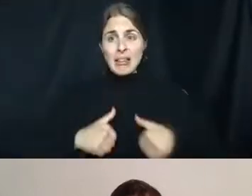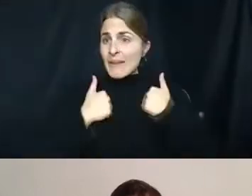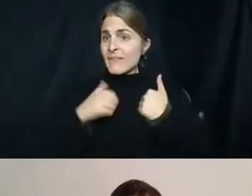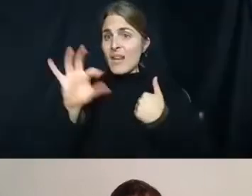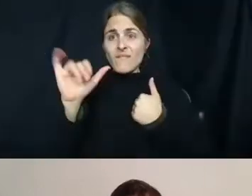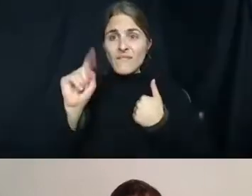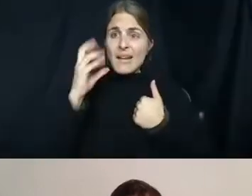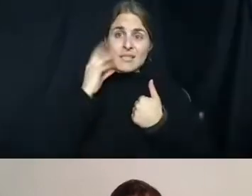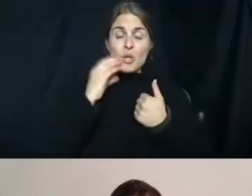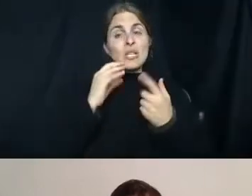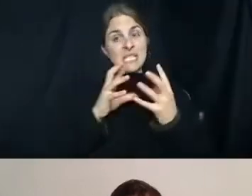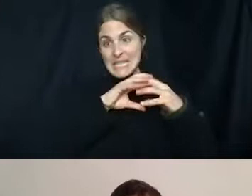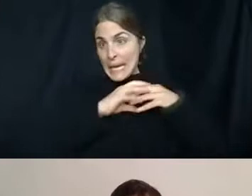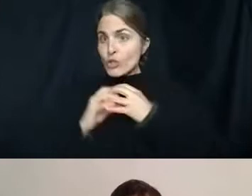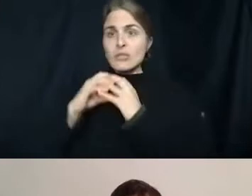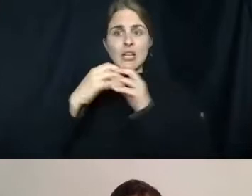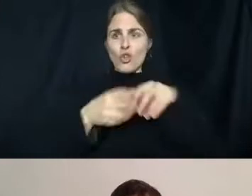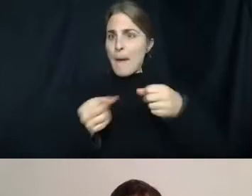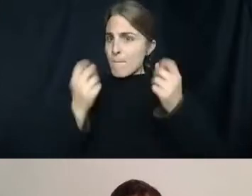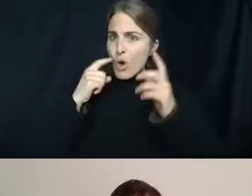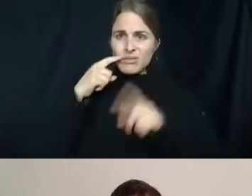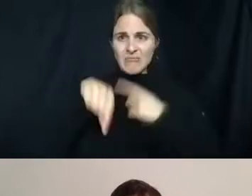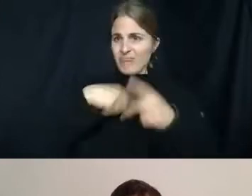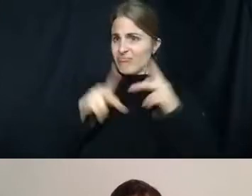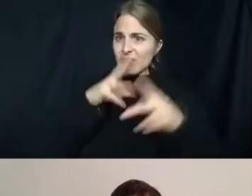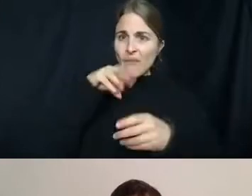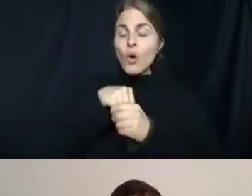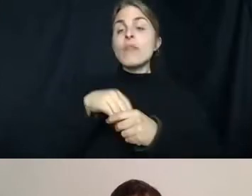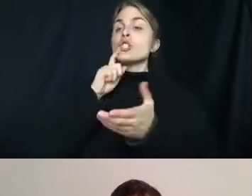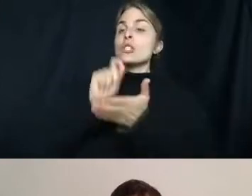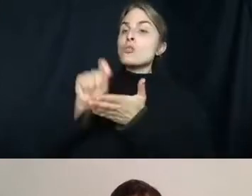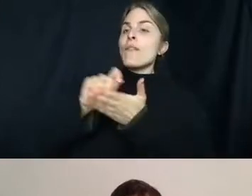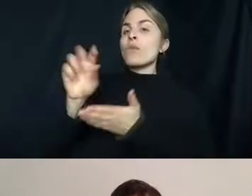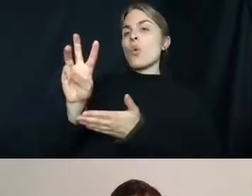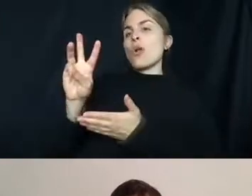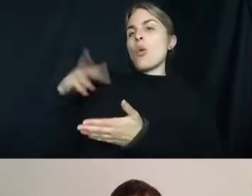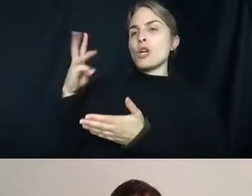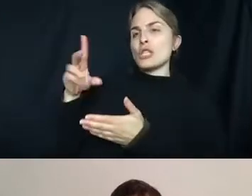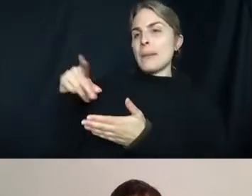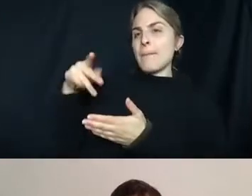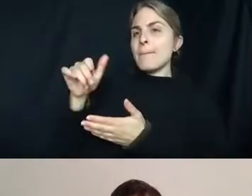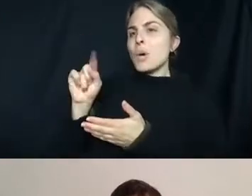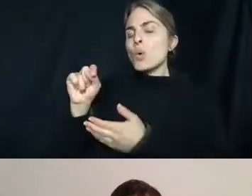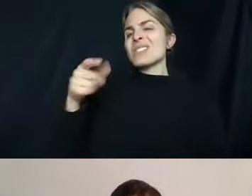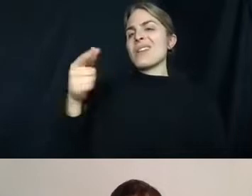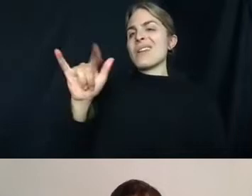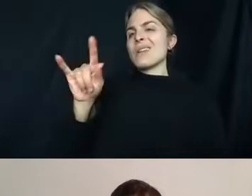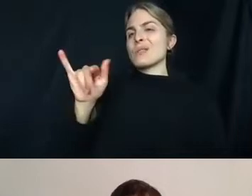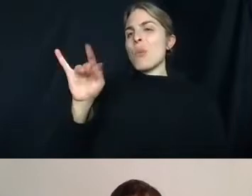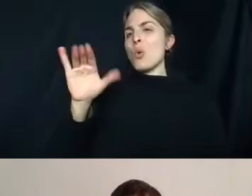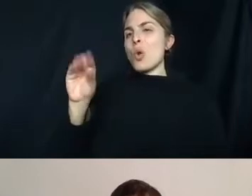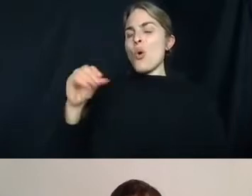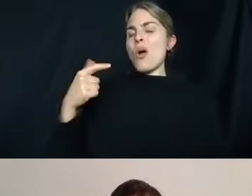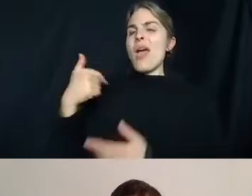experience. Mikey has been featured in outlets like The Washington Post, Gizmodo, and Popular Science, and speaks regularly